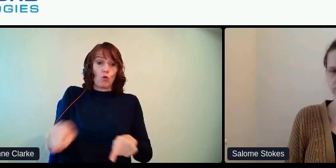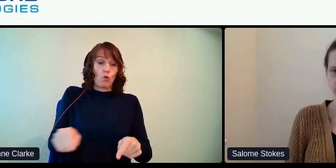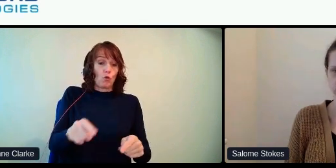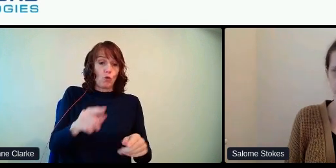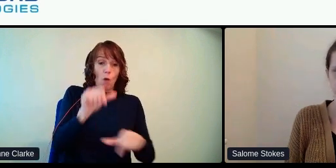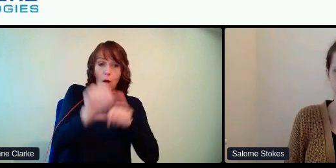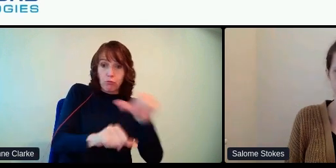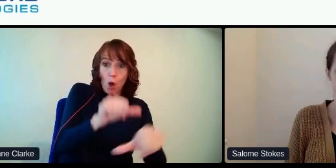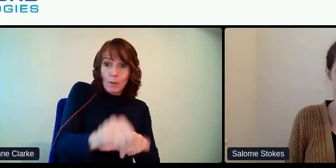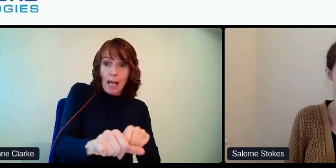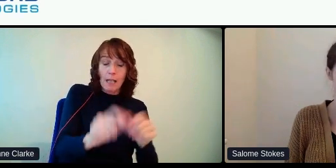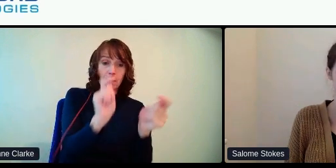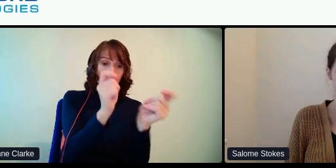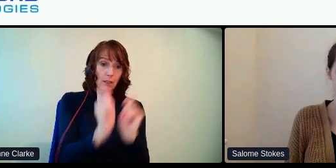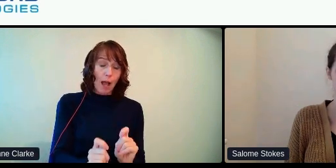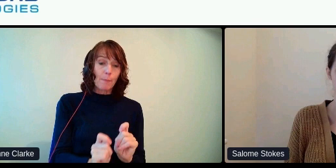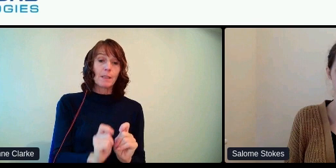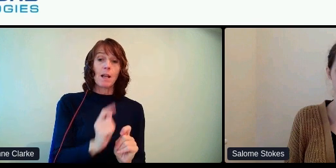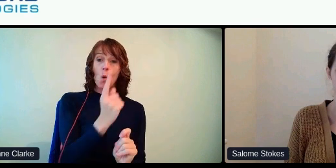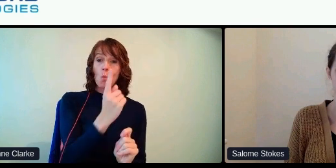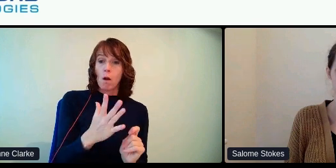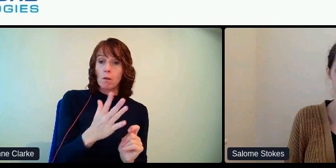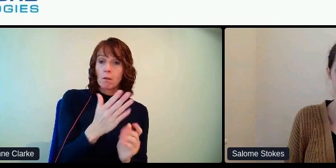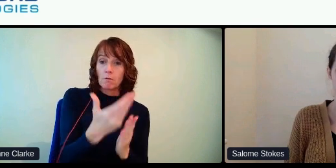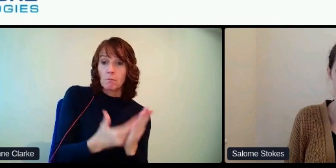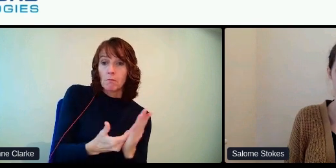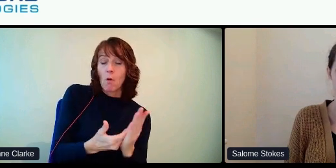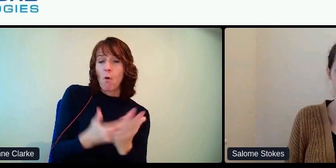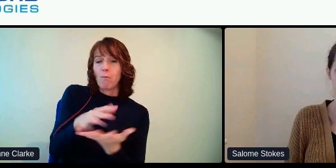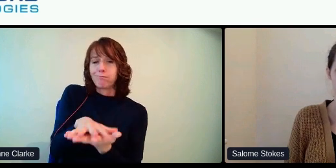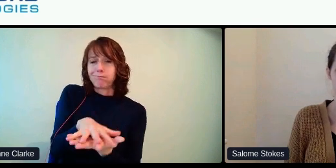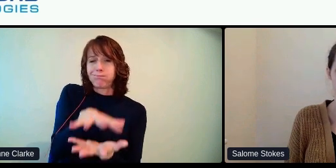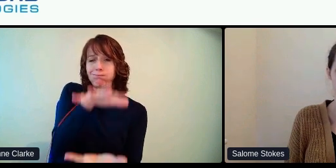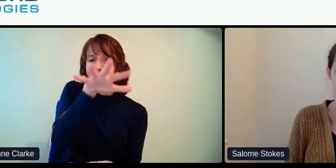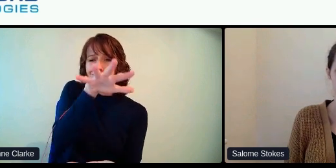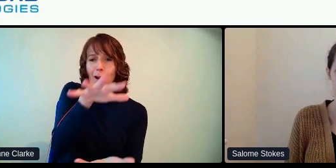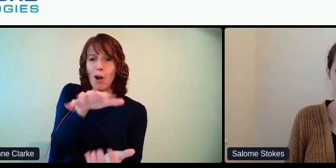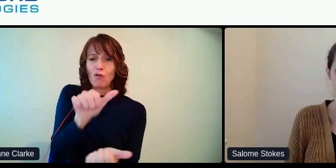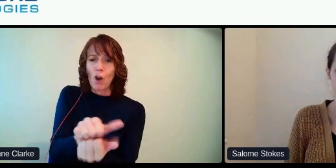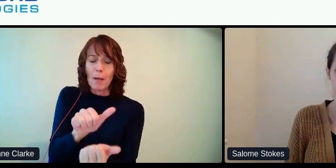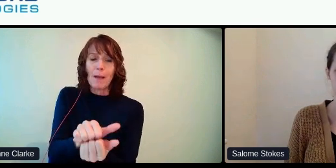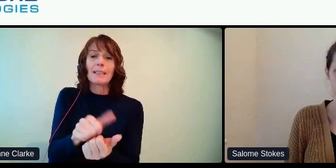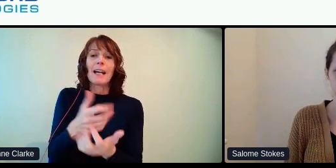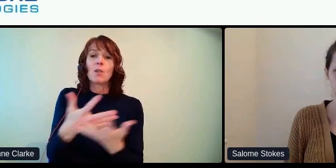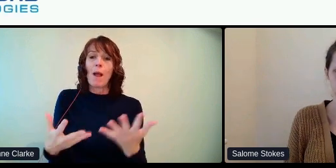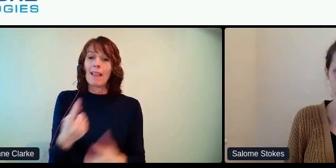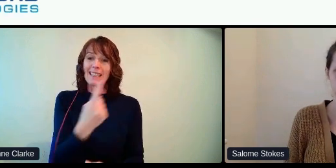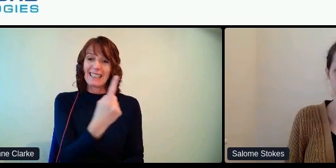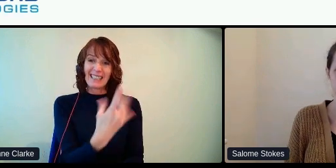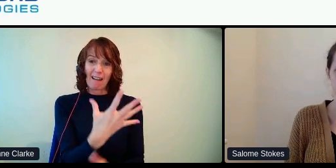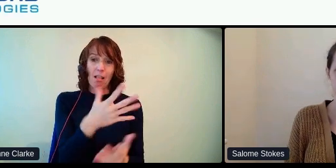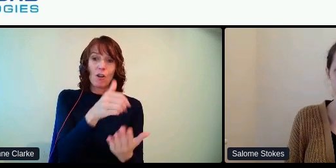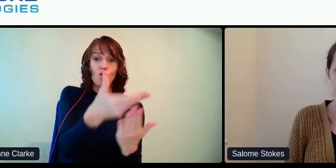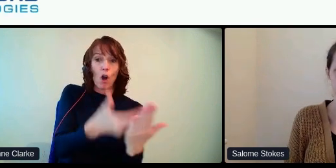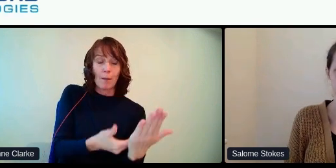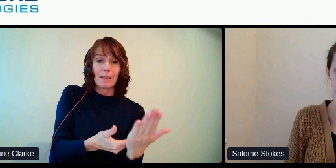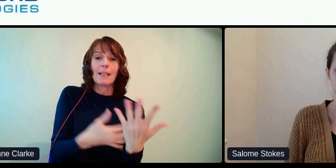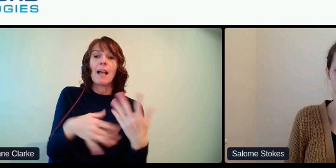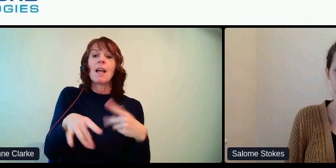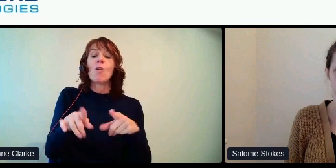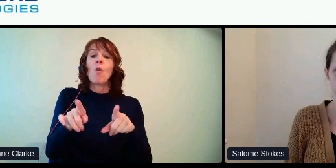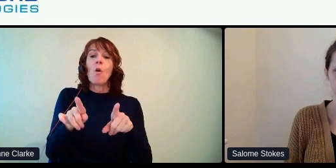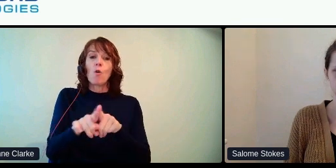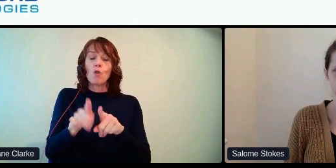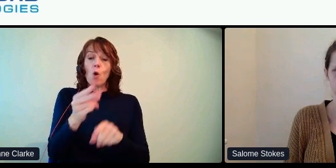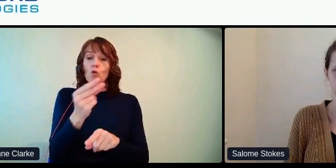documents, batches of documents, so high volumes of documents, as well as single documents. And also there are some